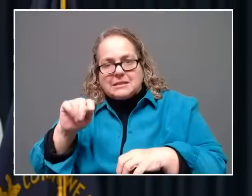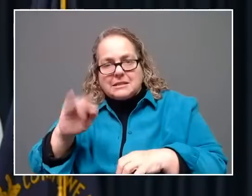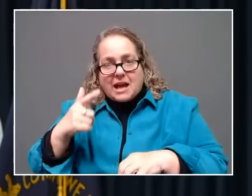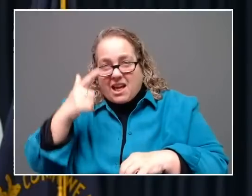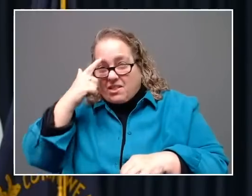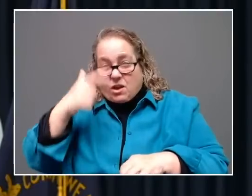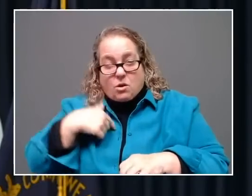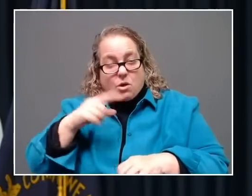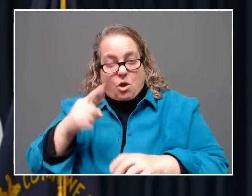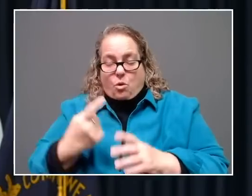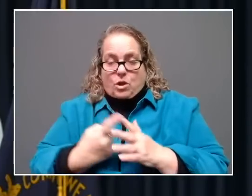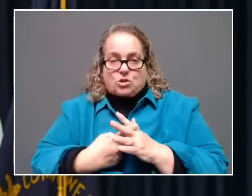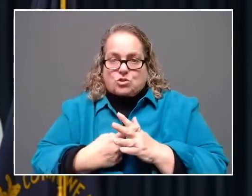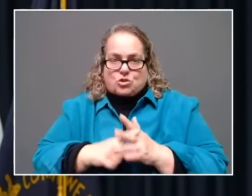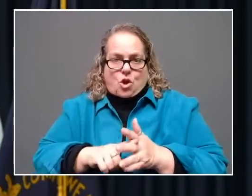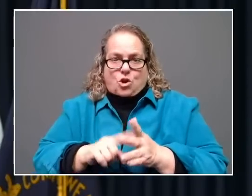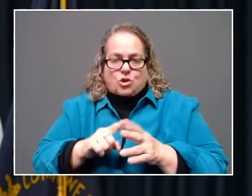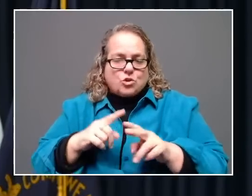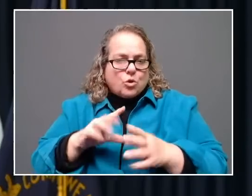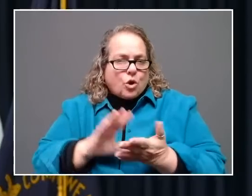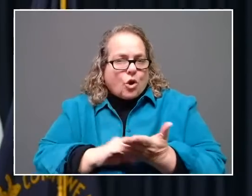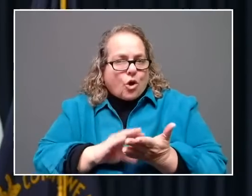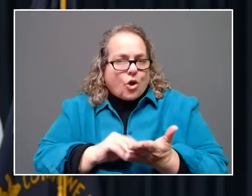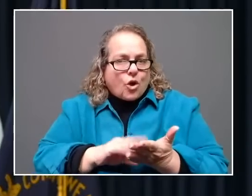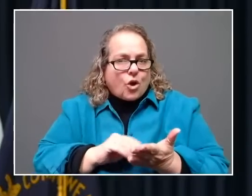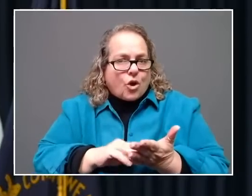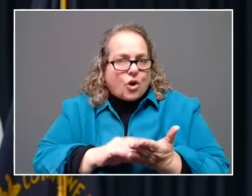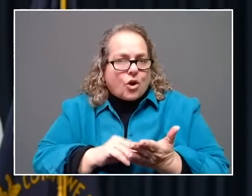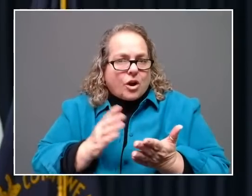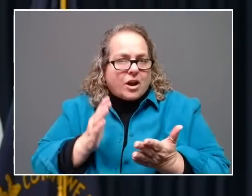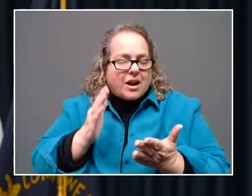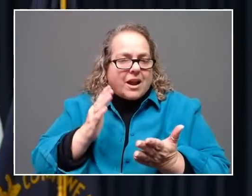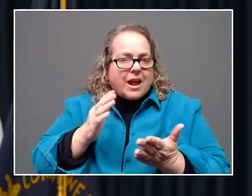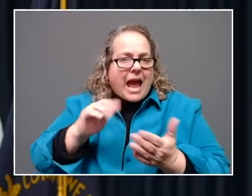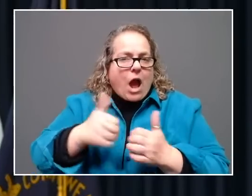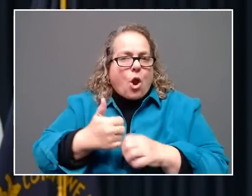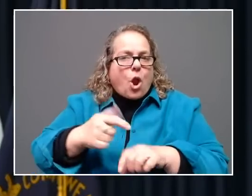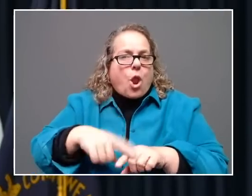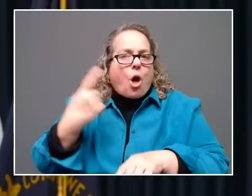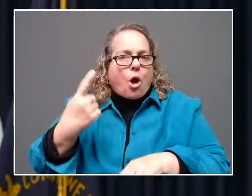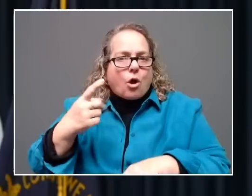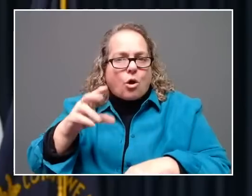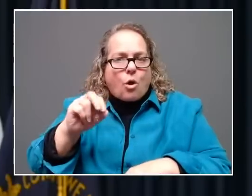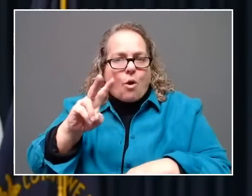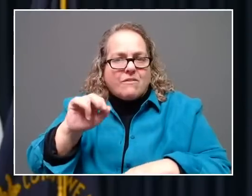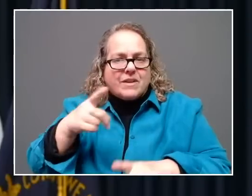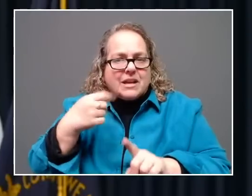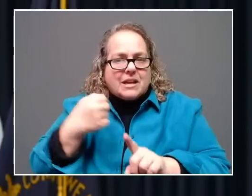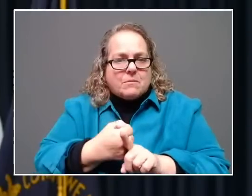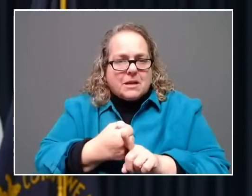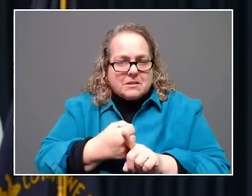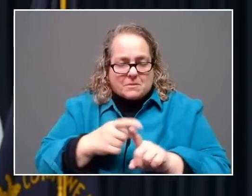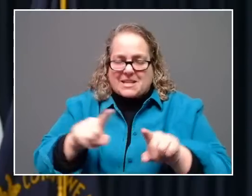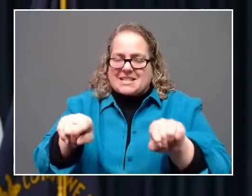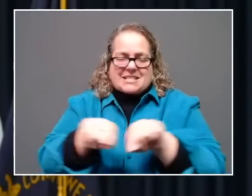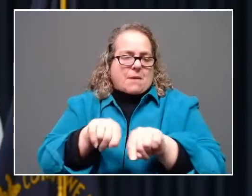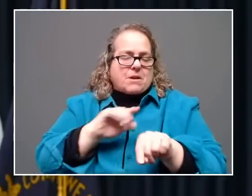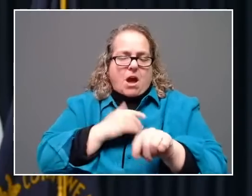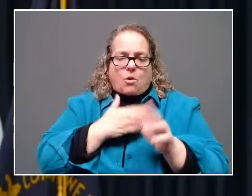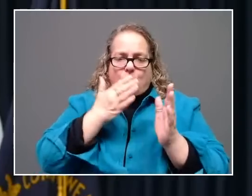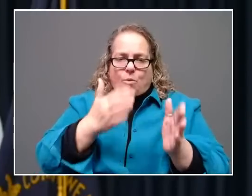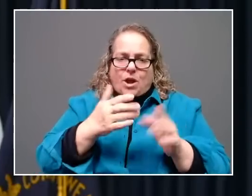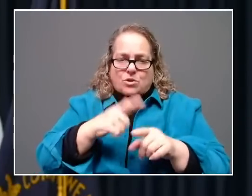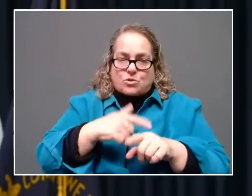starting to learn about. But just like our ways of treating COVID in